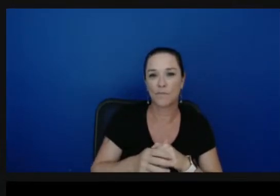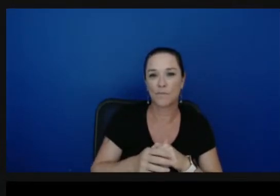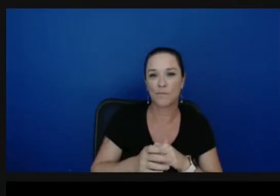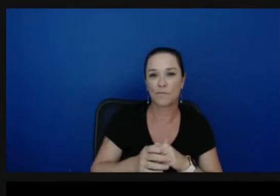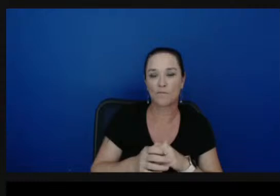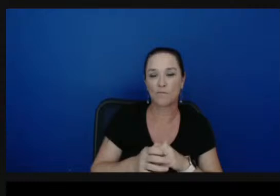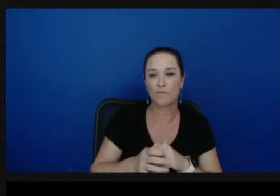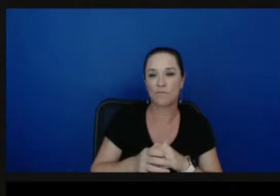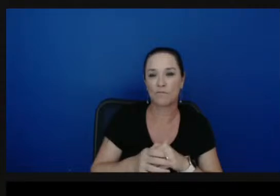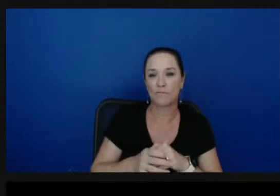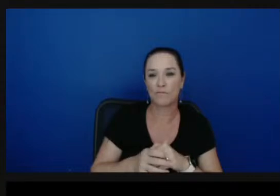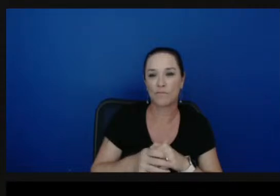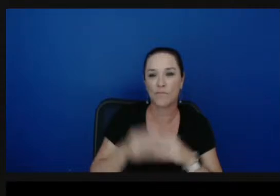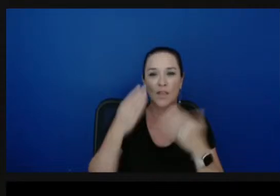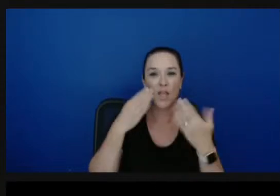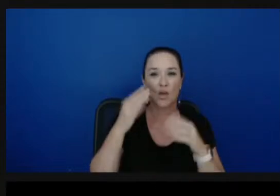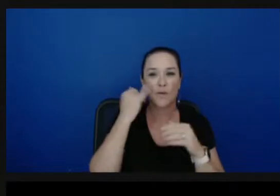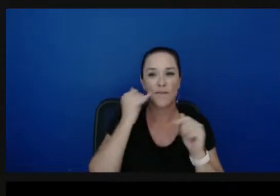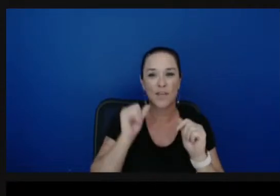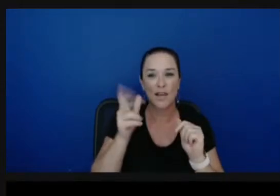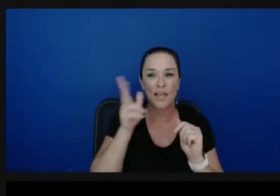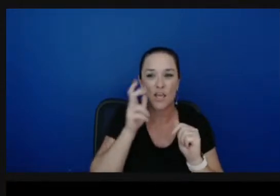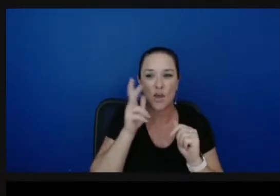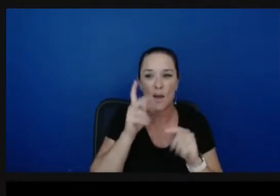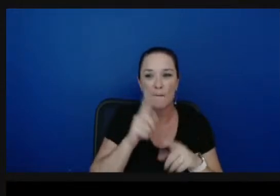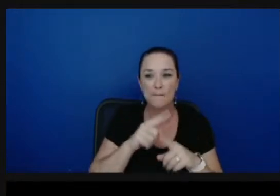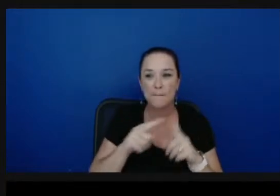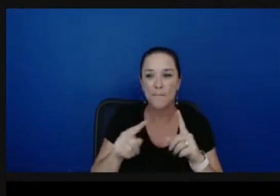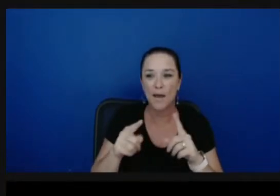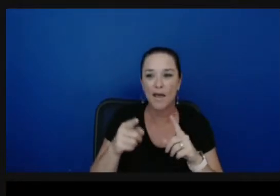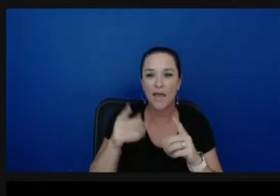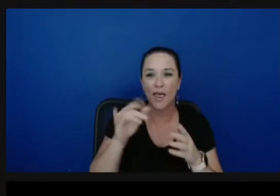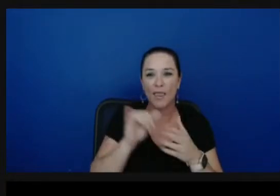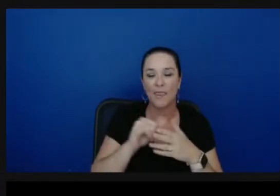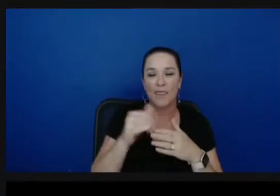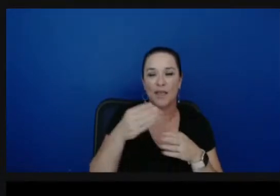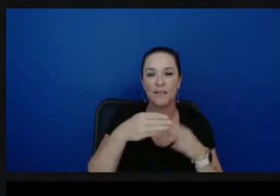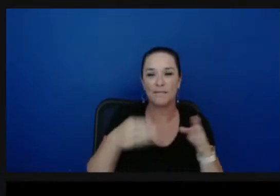I don't know if you can hear that, perhaps not, but this is the booming fissure 17.